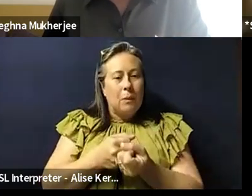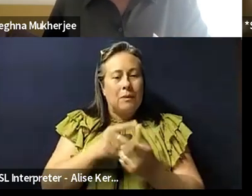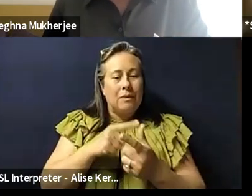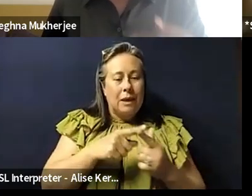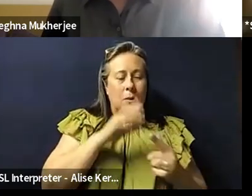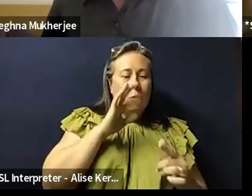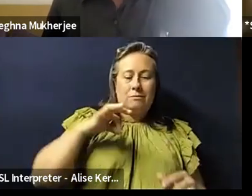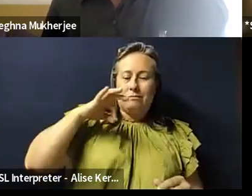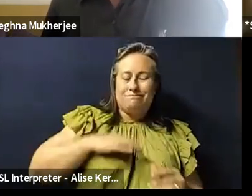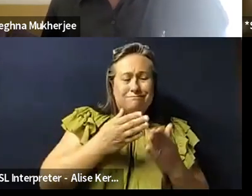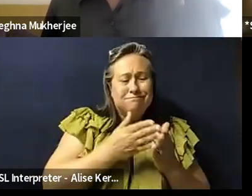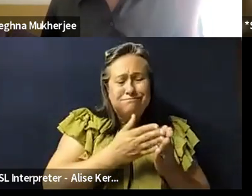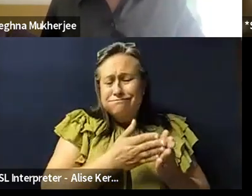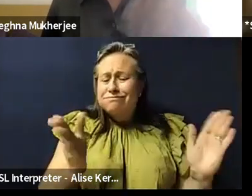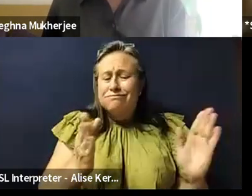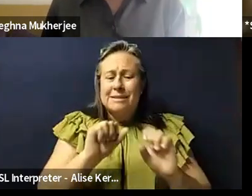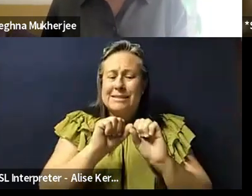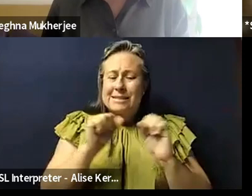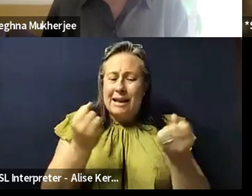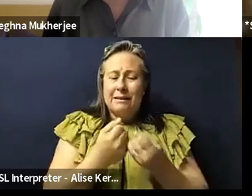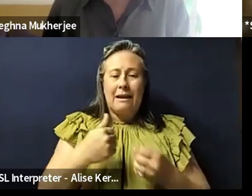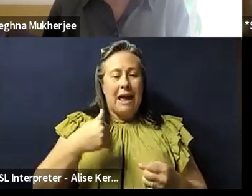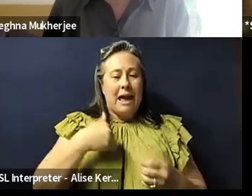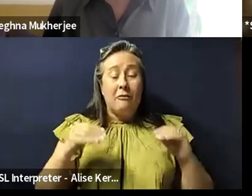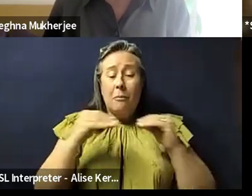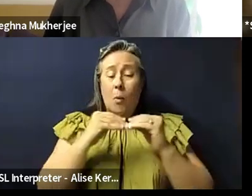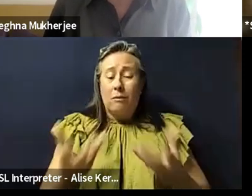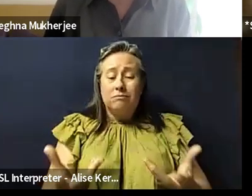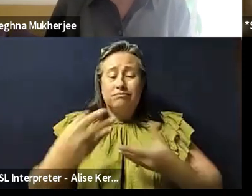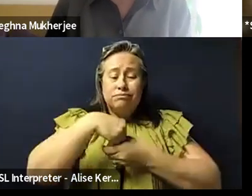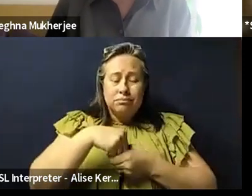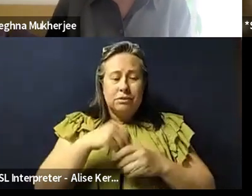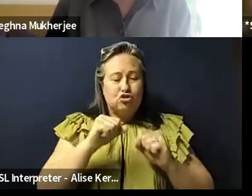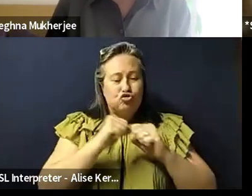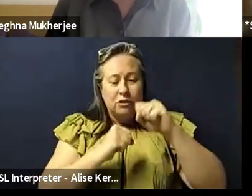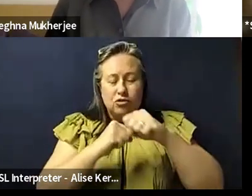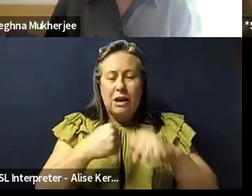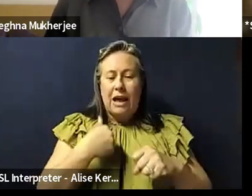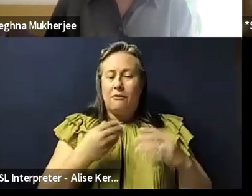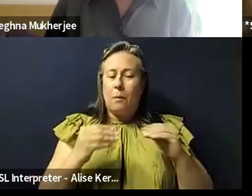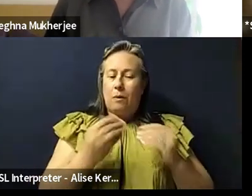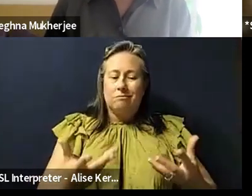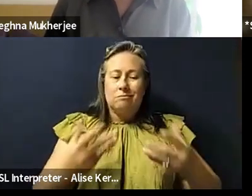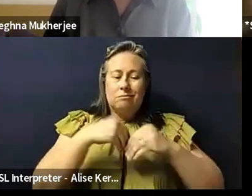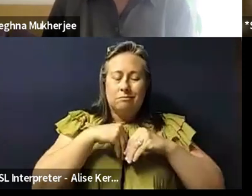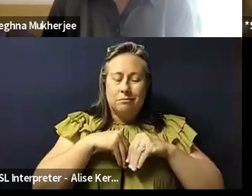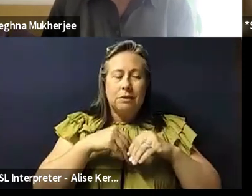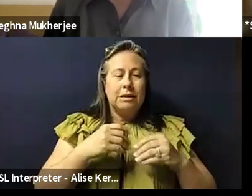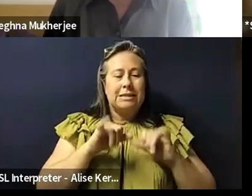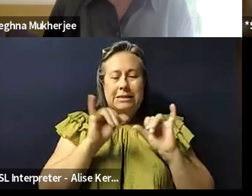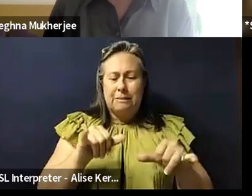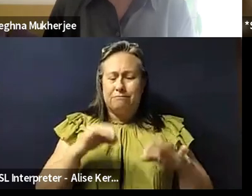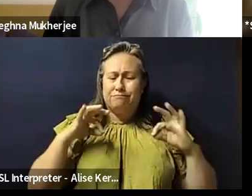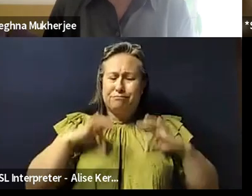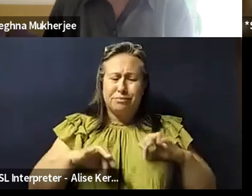beneficial society-wide, right? These are having more inclusive structures, having more inclusive systems, it is advantageous